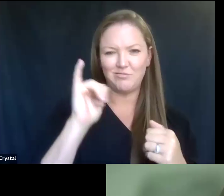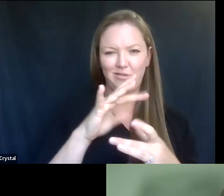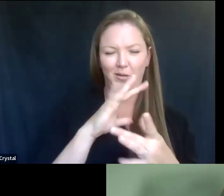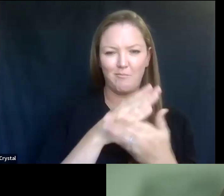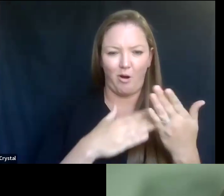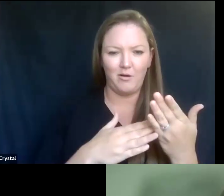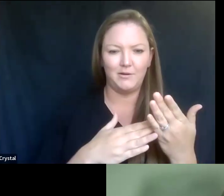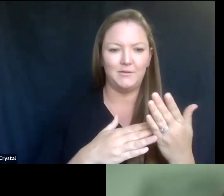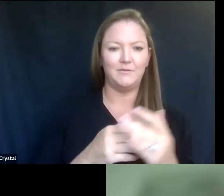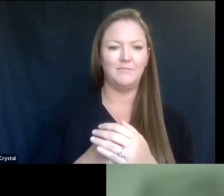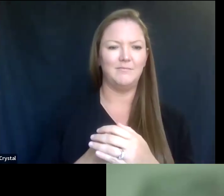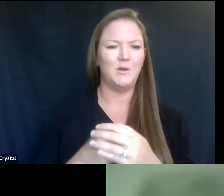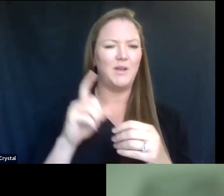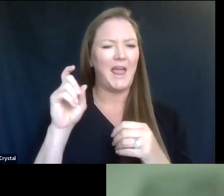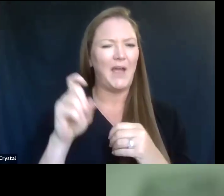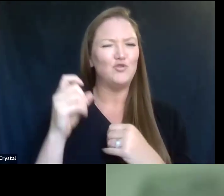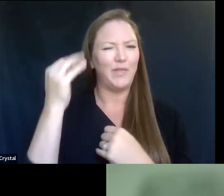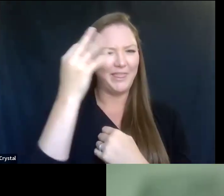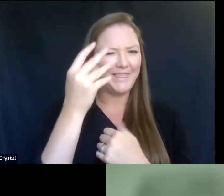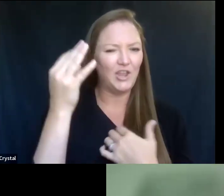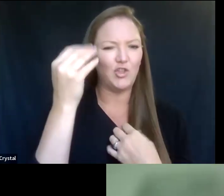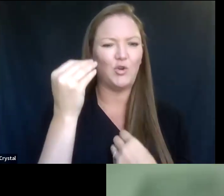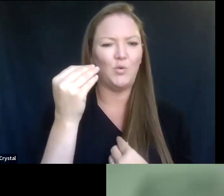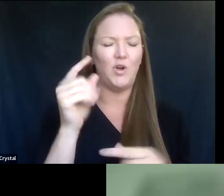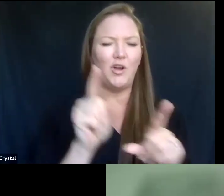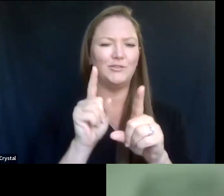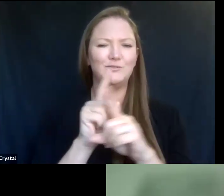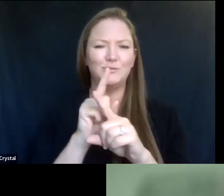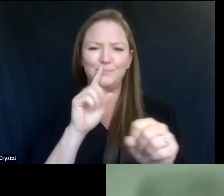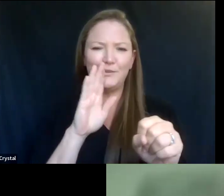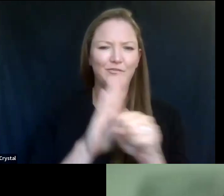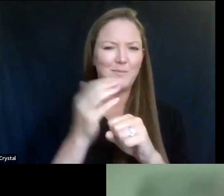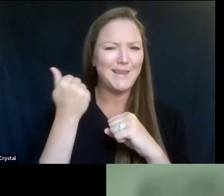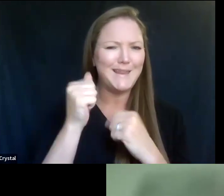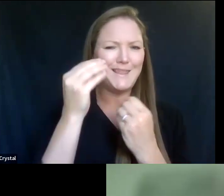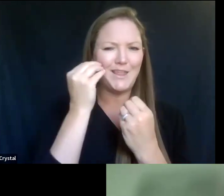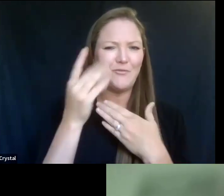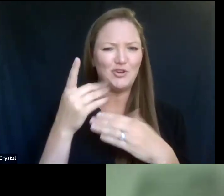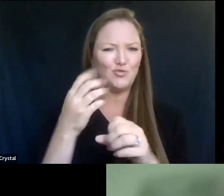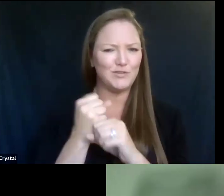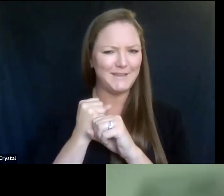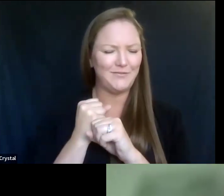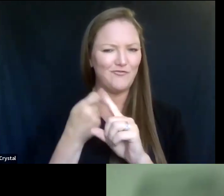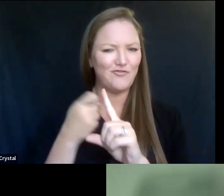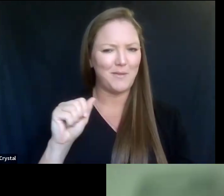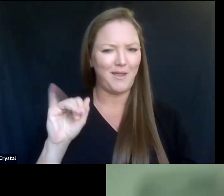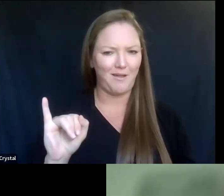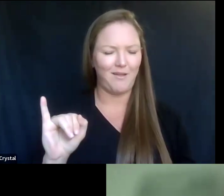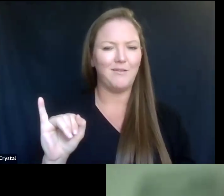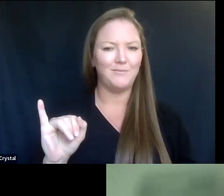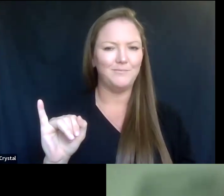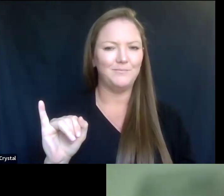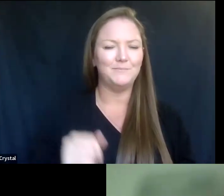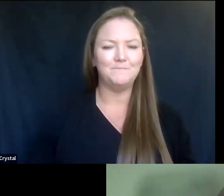the information that you're receiving because, the from AI, right? Just because